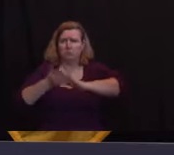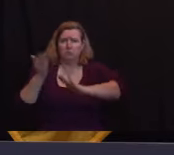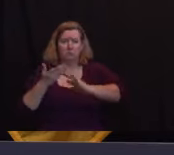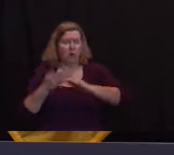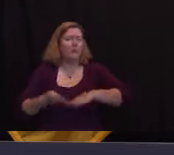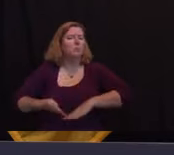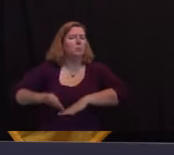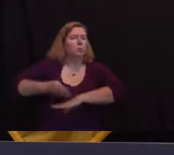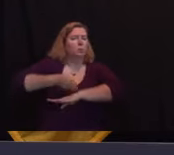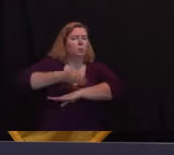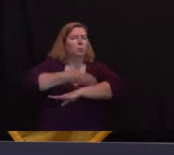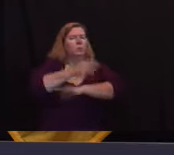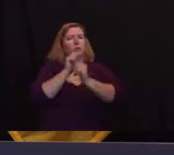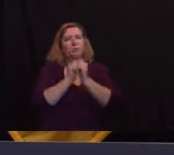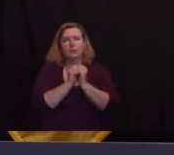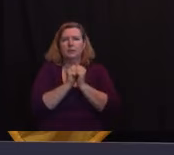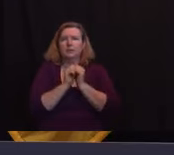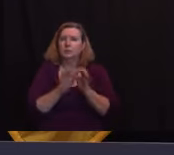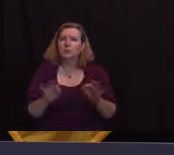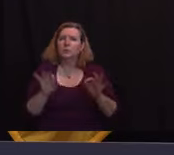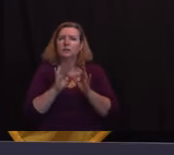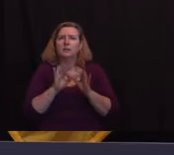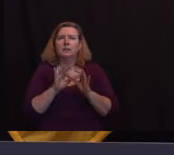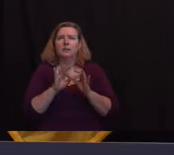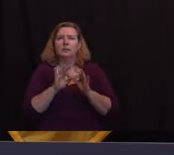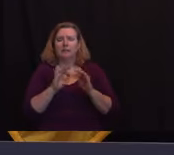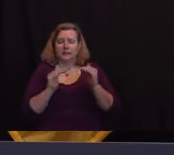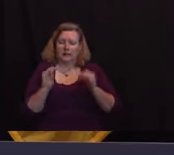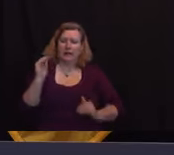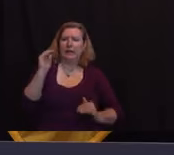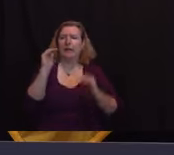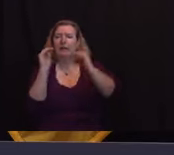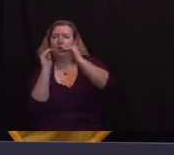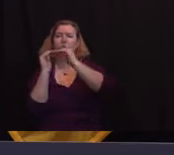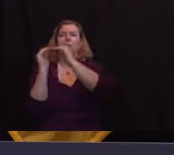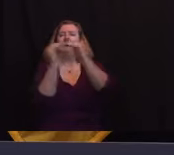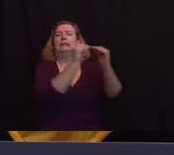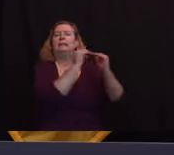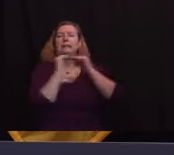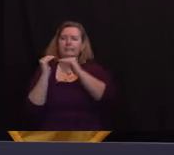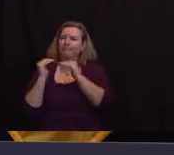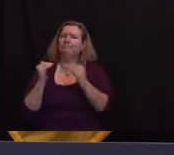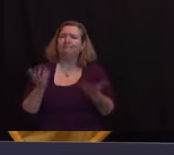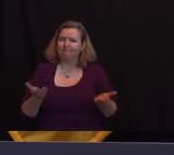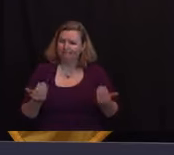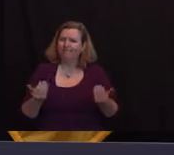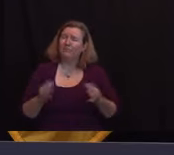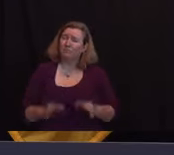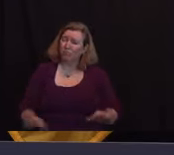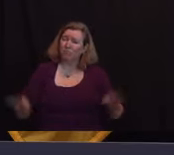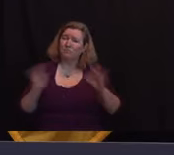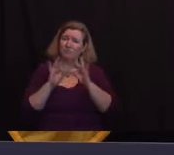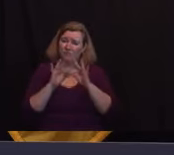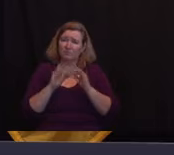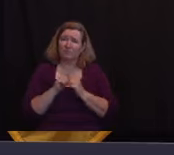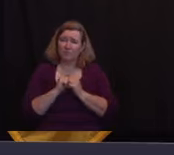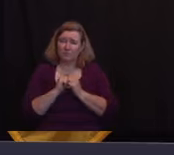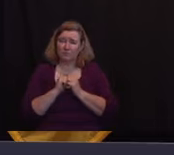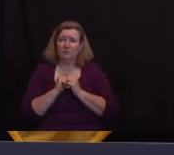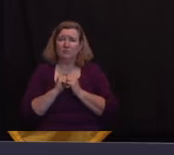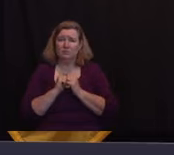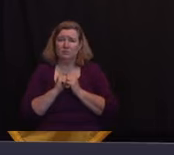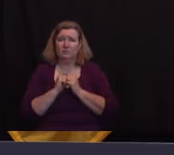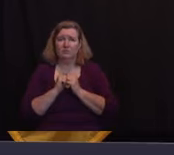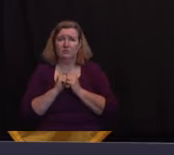we still have wood to chop. So that continues to be a vexing element for me, which is why we've not, as you